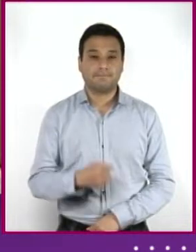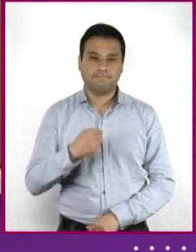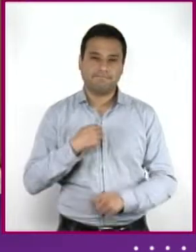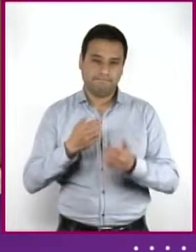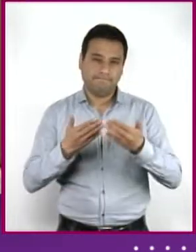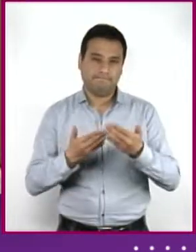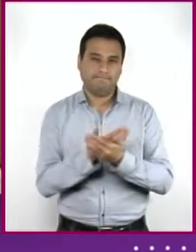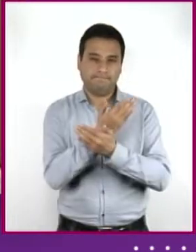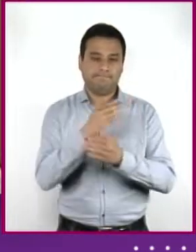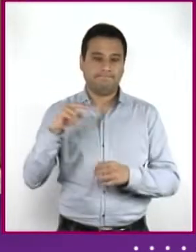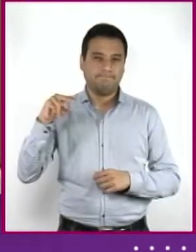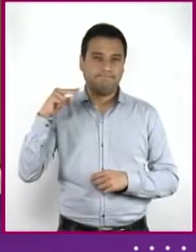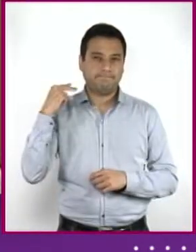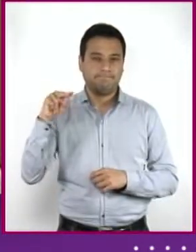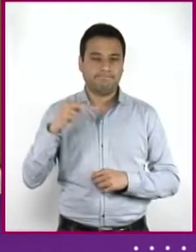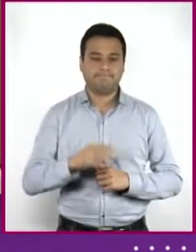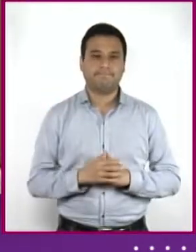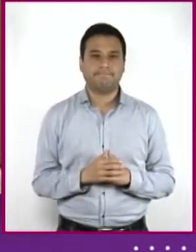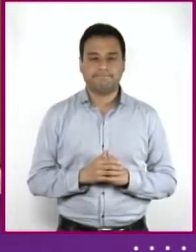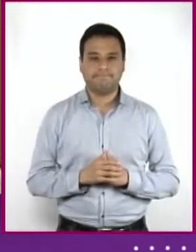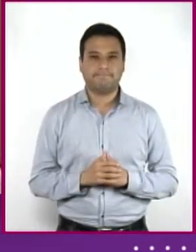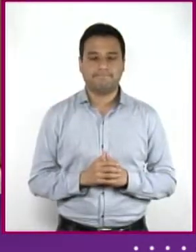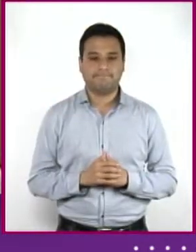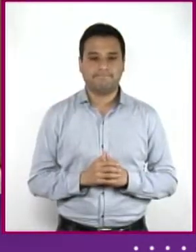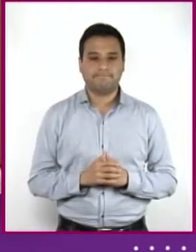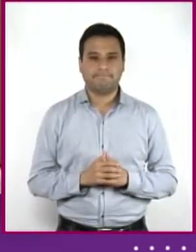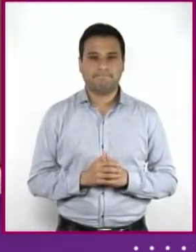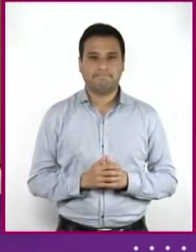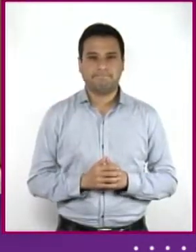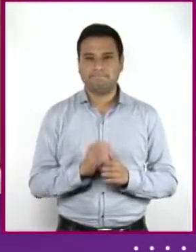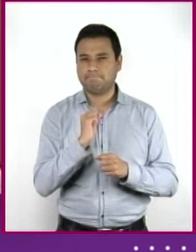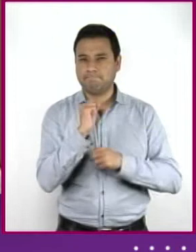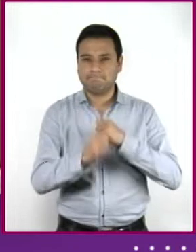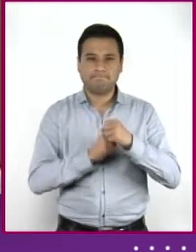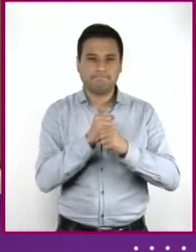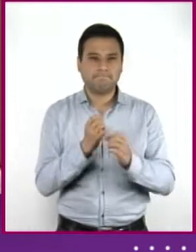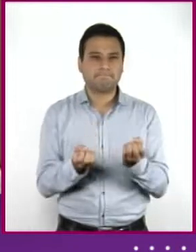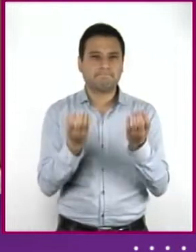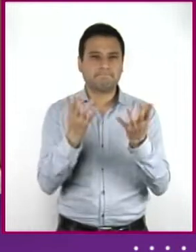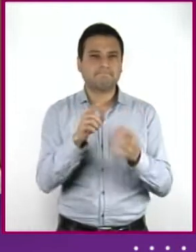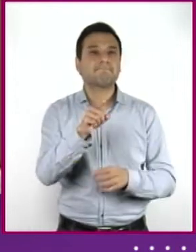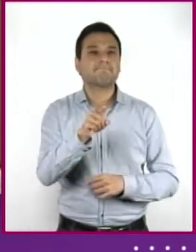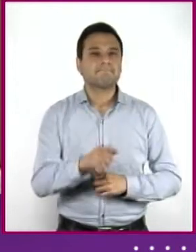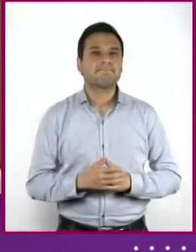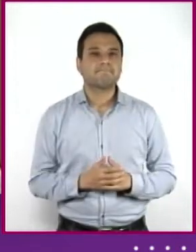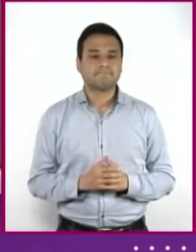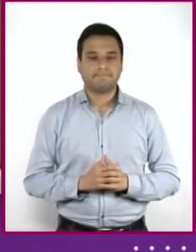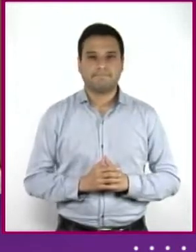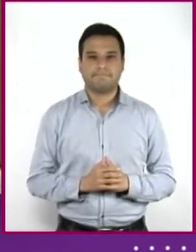I'm from Tlacotalpan, Veracruz. How old are you?